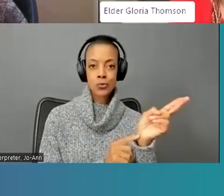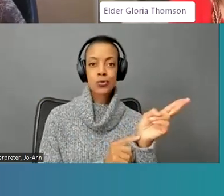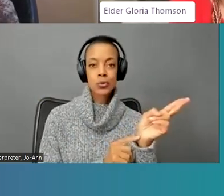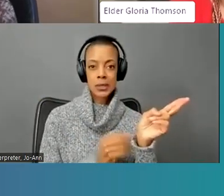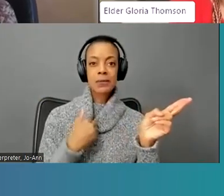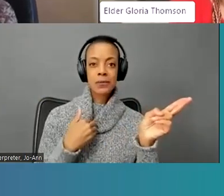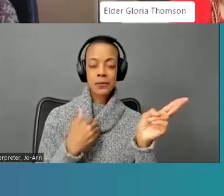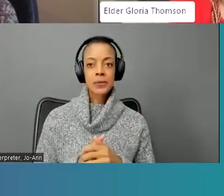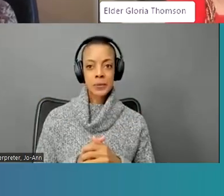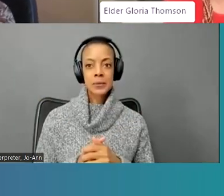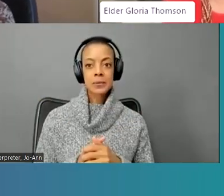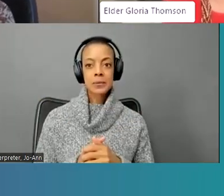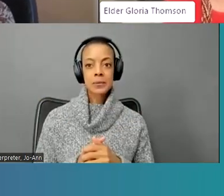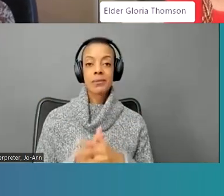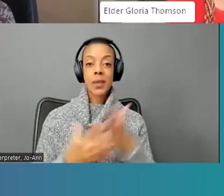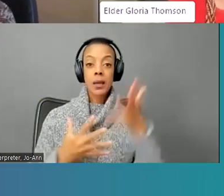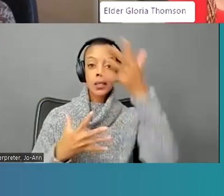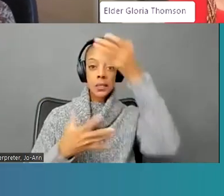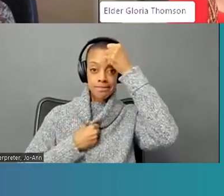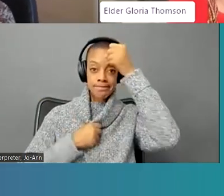effect of colonization.